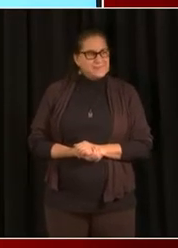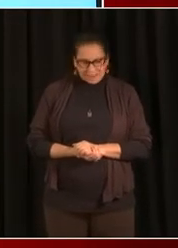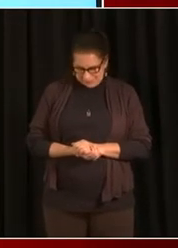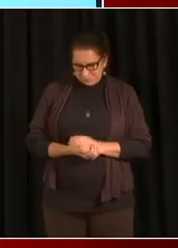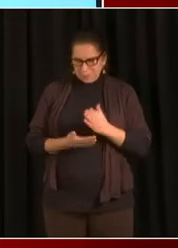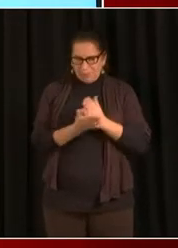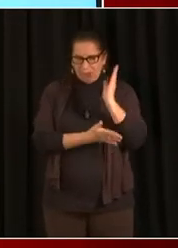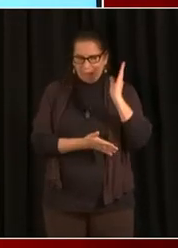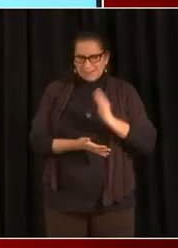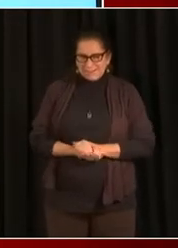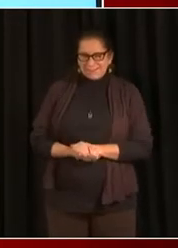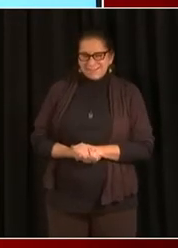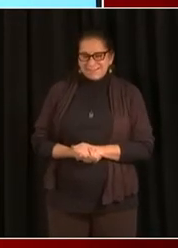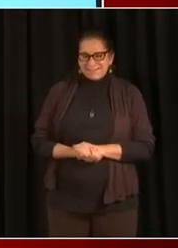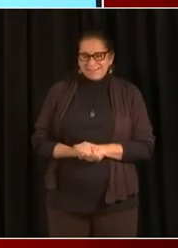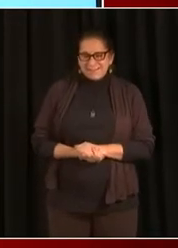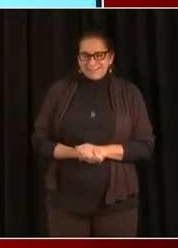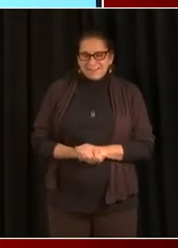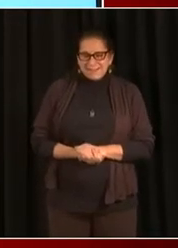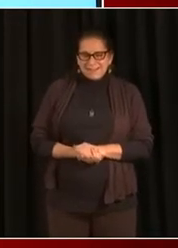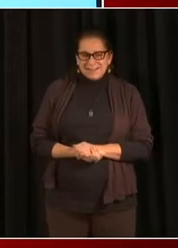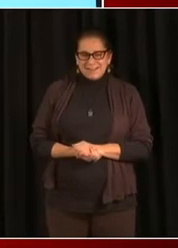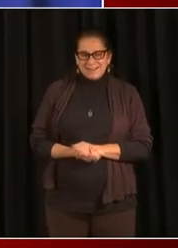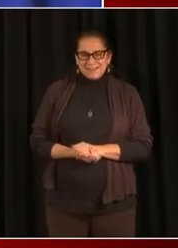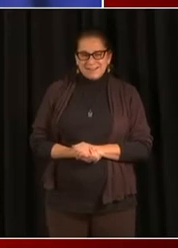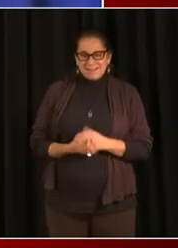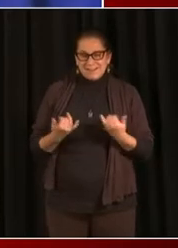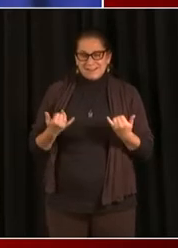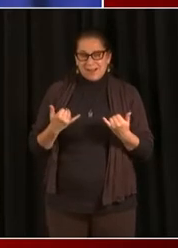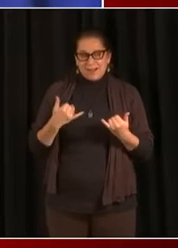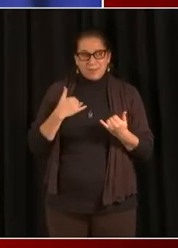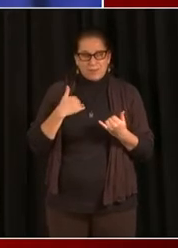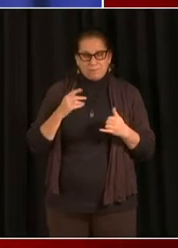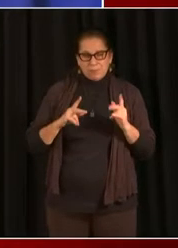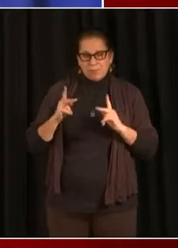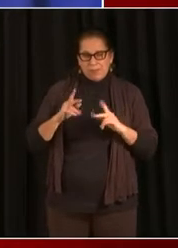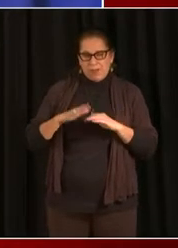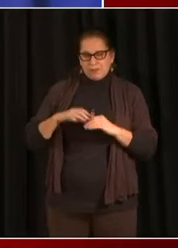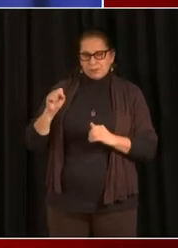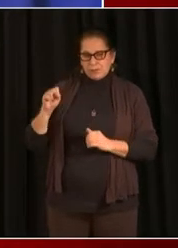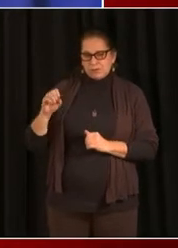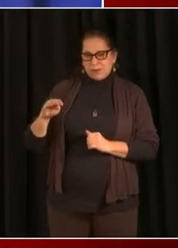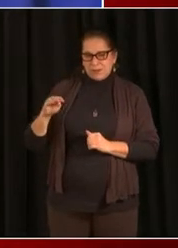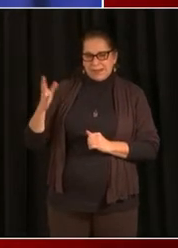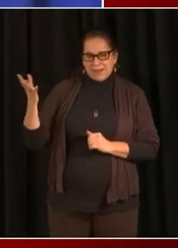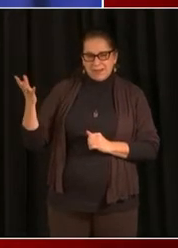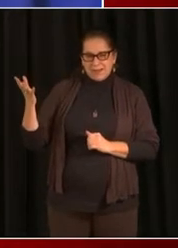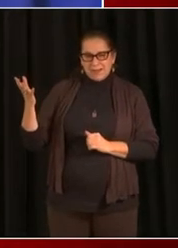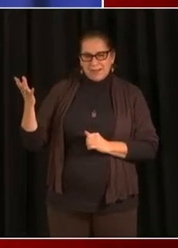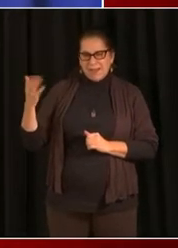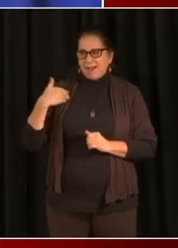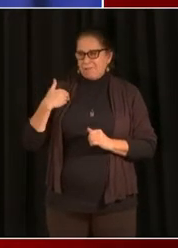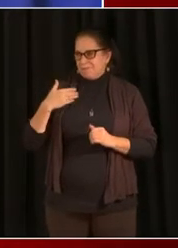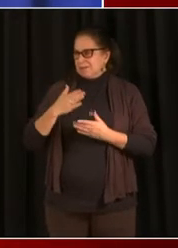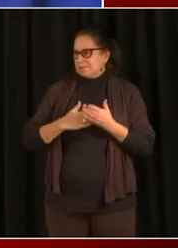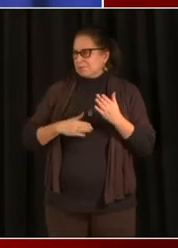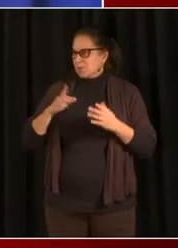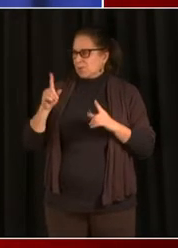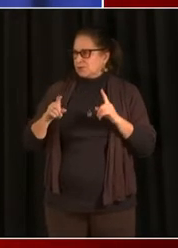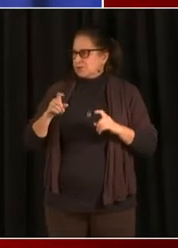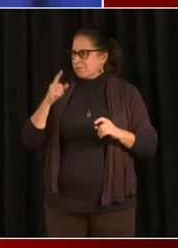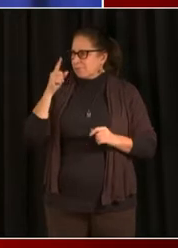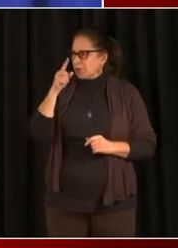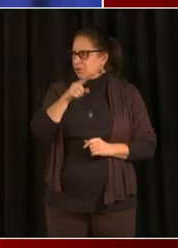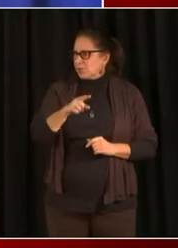communicating today with our audience is on social media. So Sabangle, I've got some of the technical questions for you. So